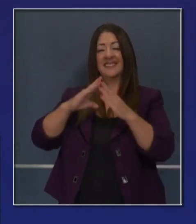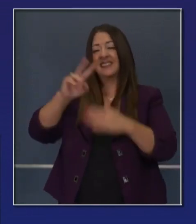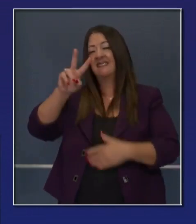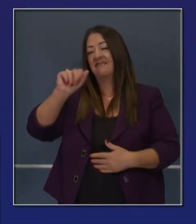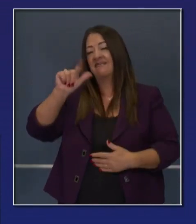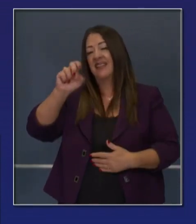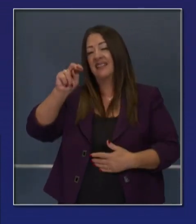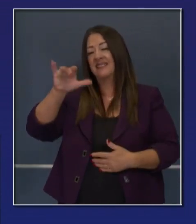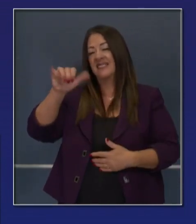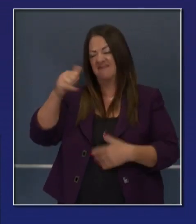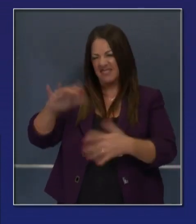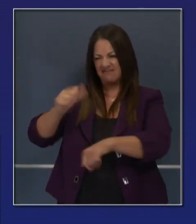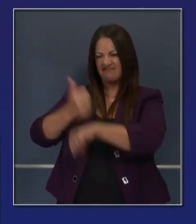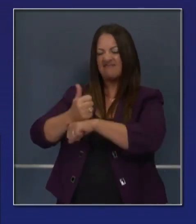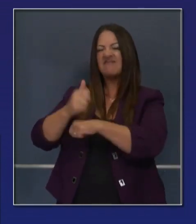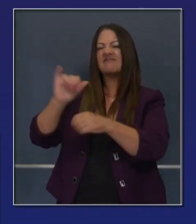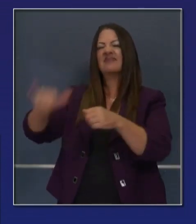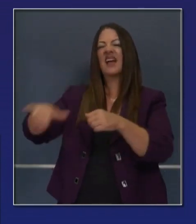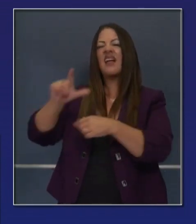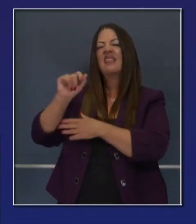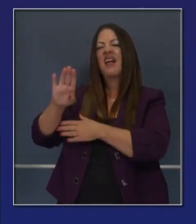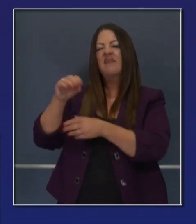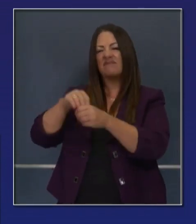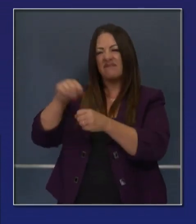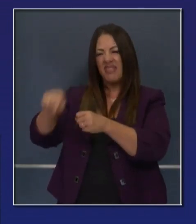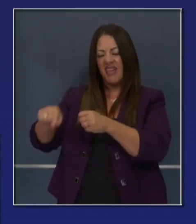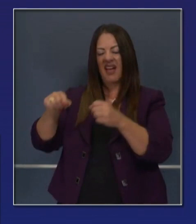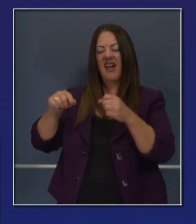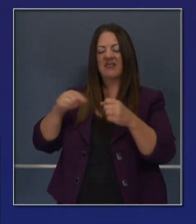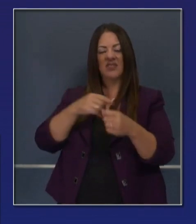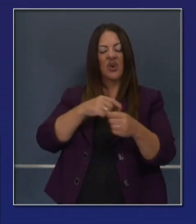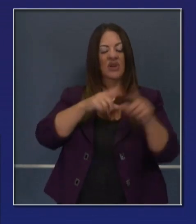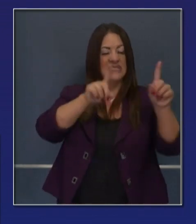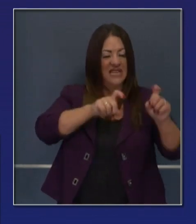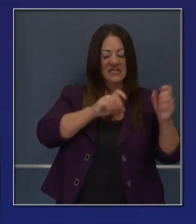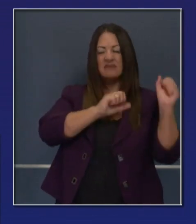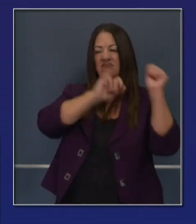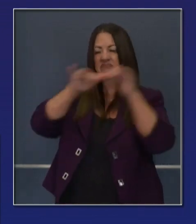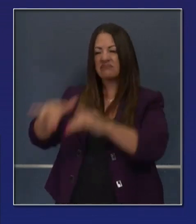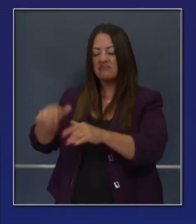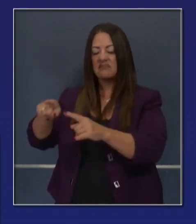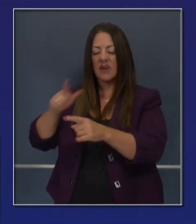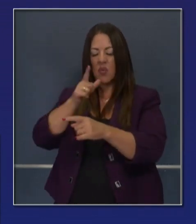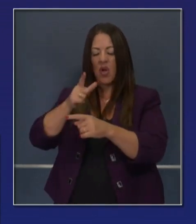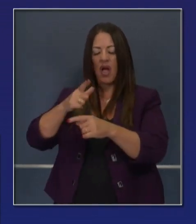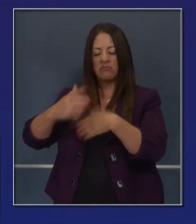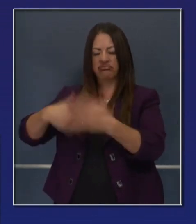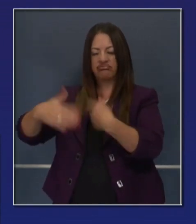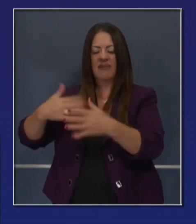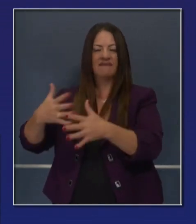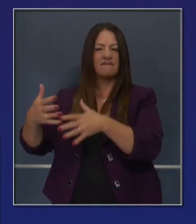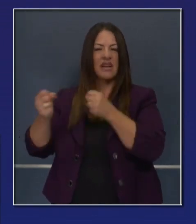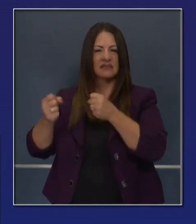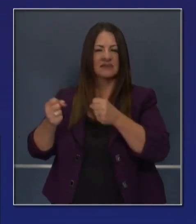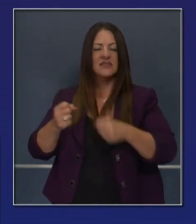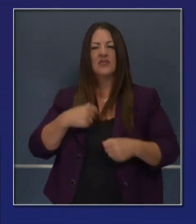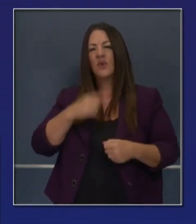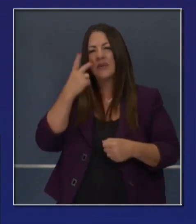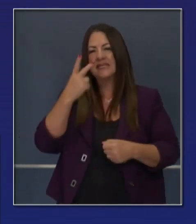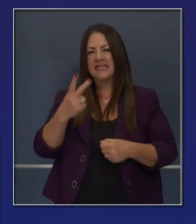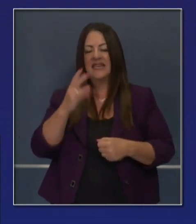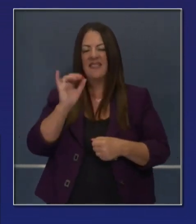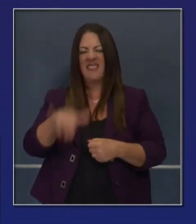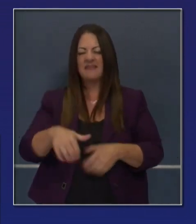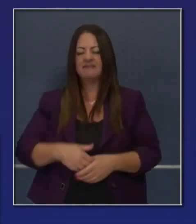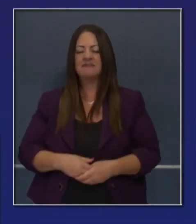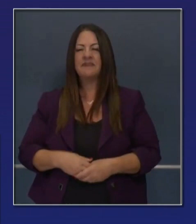this Friday. But nonetheless, the positivity rate's still below 3%, but starting to trend modestly back up. Let's take a